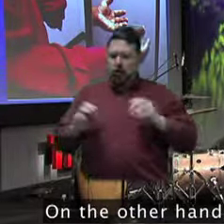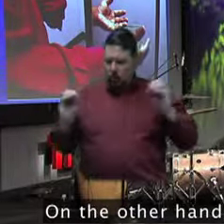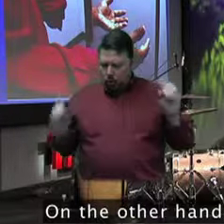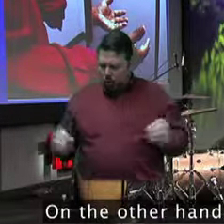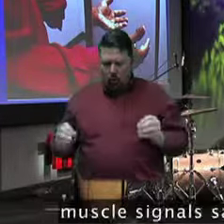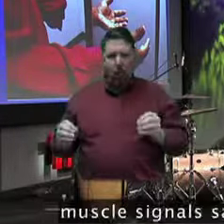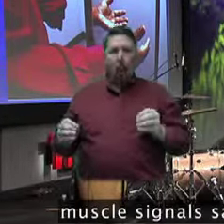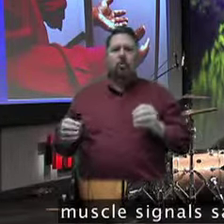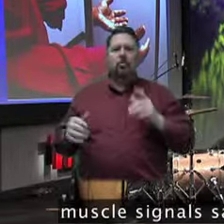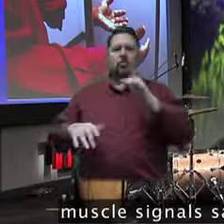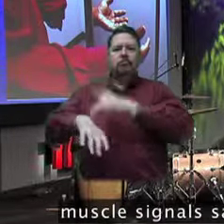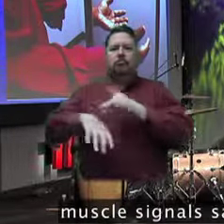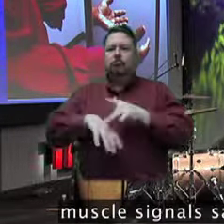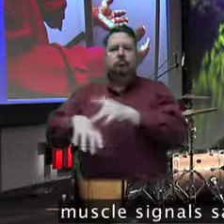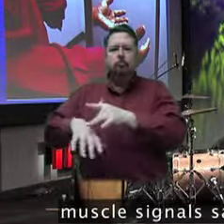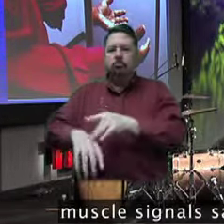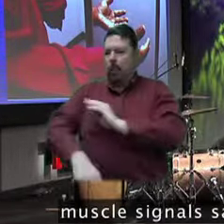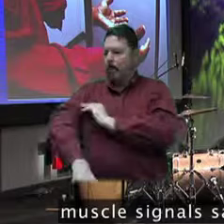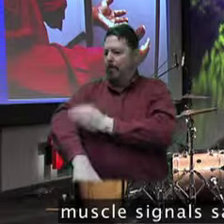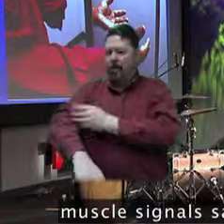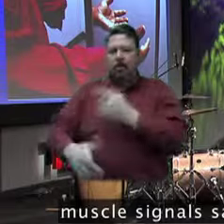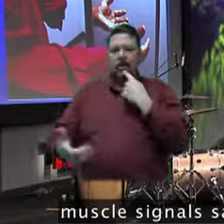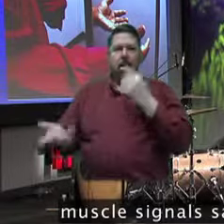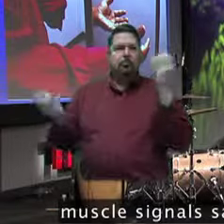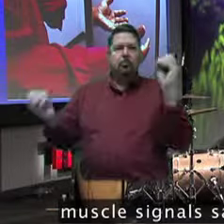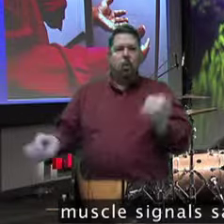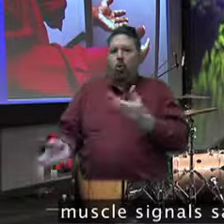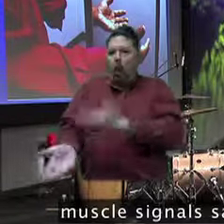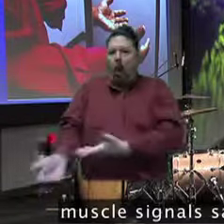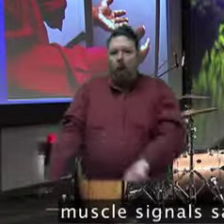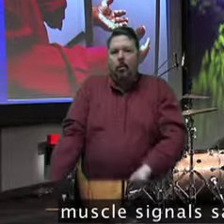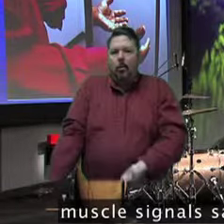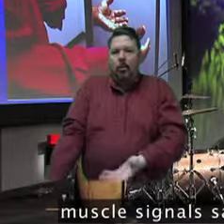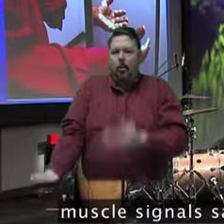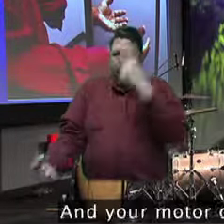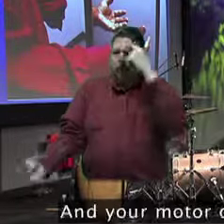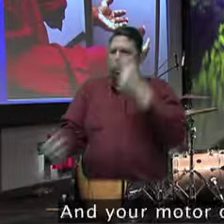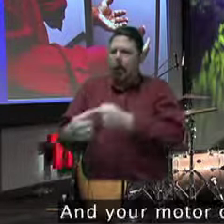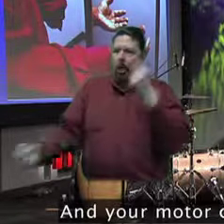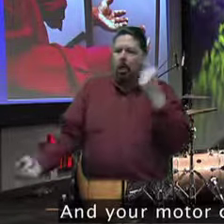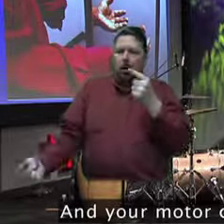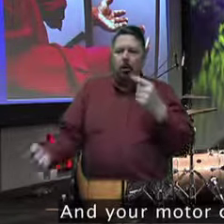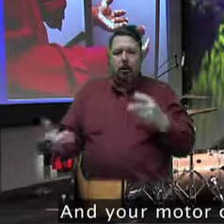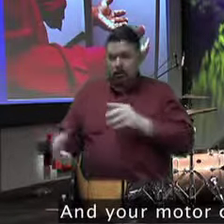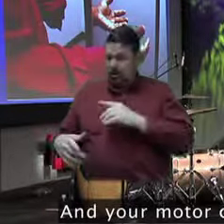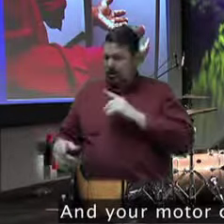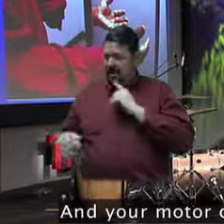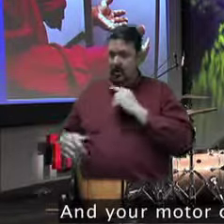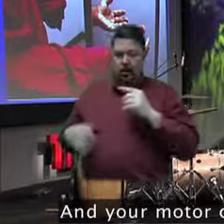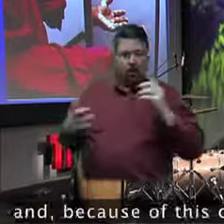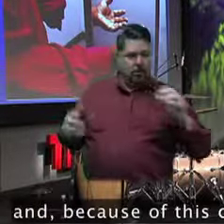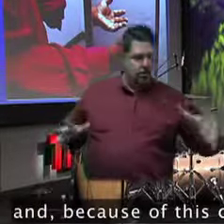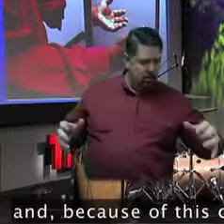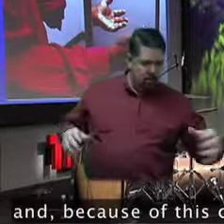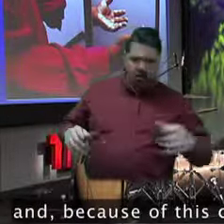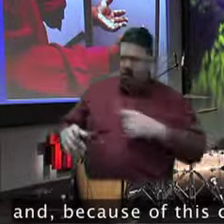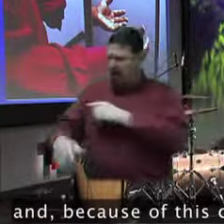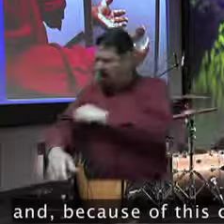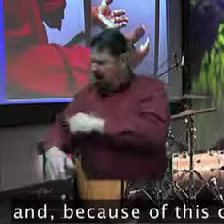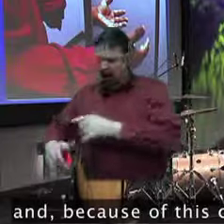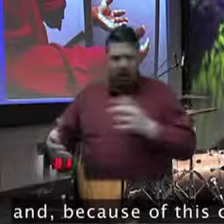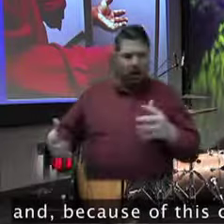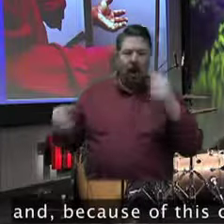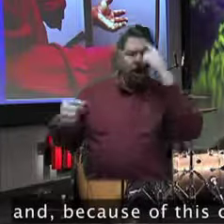On the other hand, there's no proprioception, muscle signals saying that there is no arm, right? And your motor command saying there is an arm.